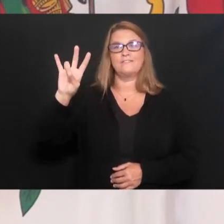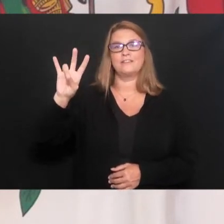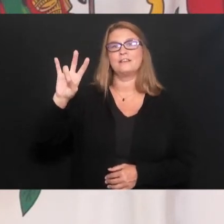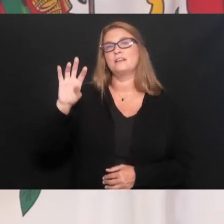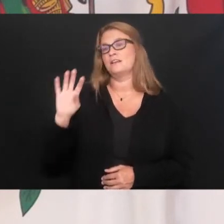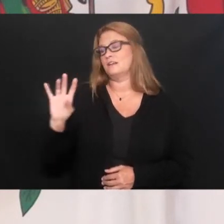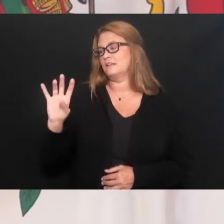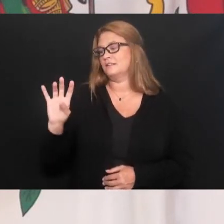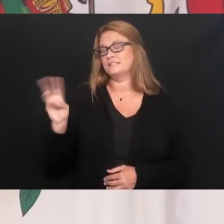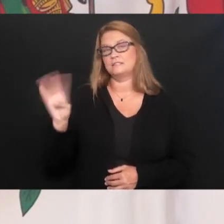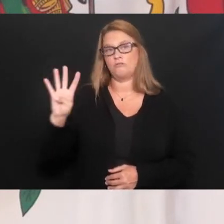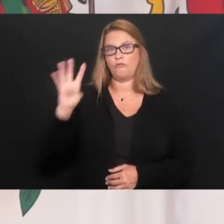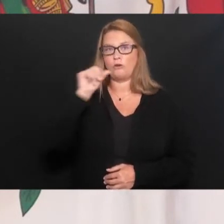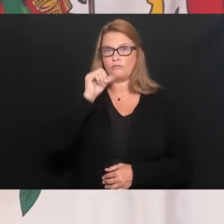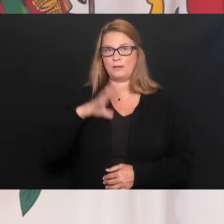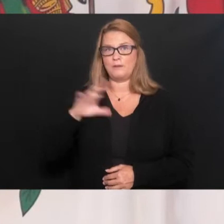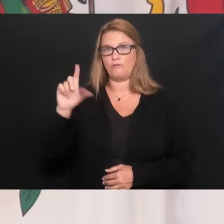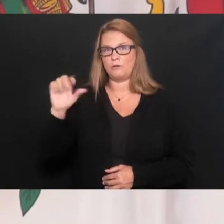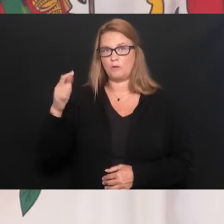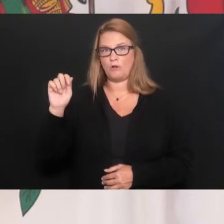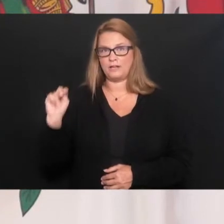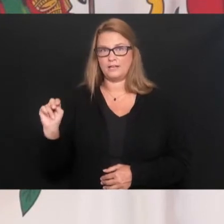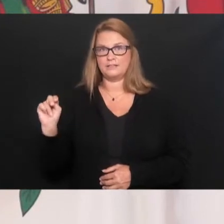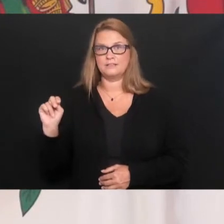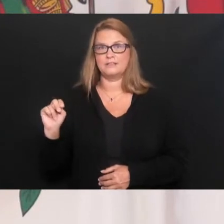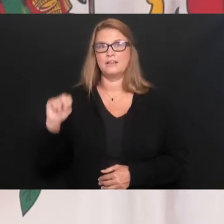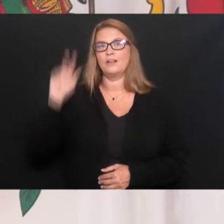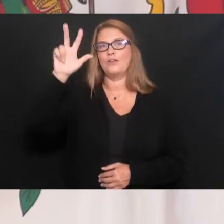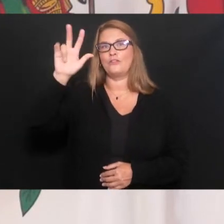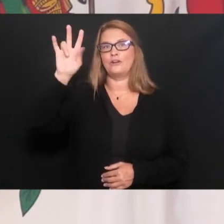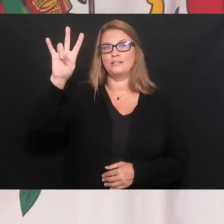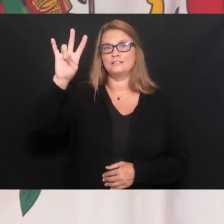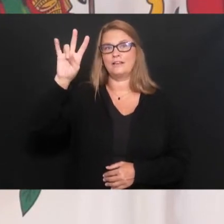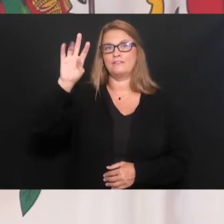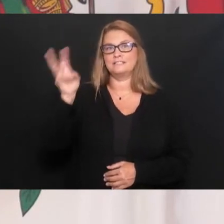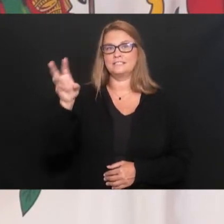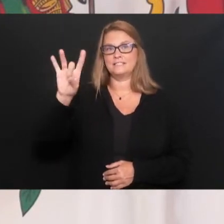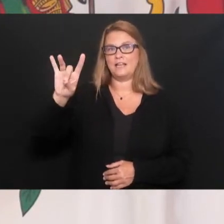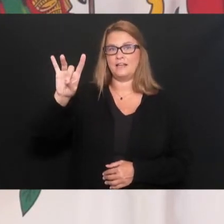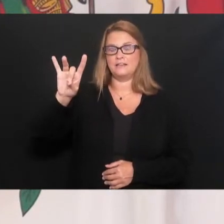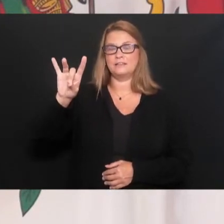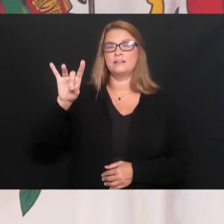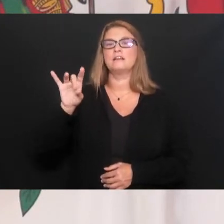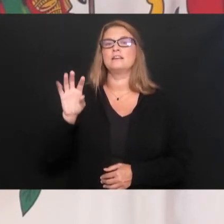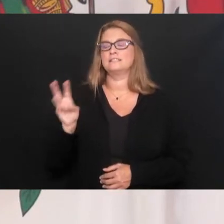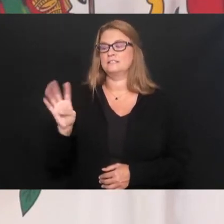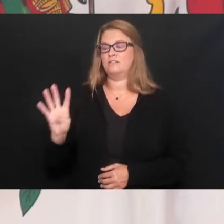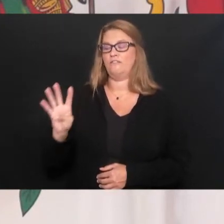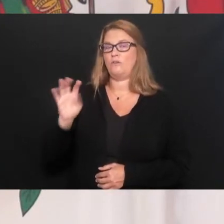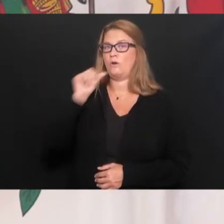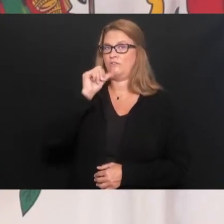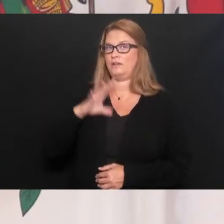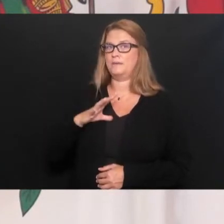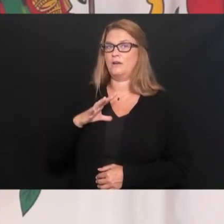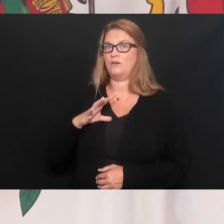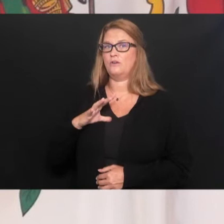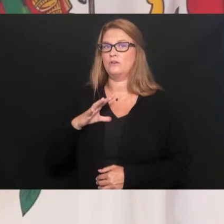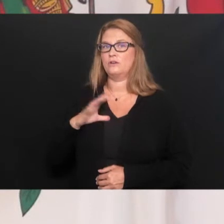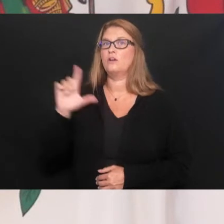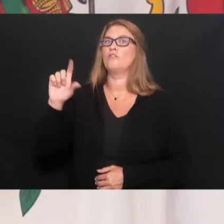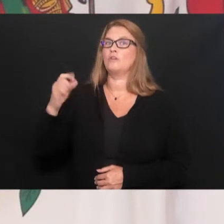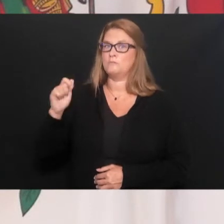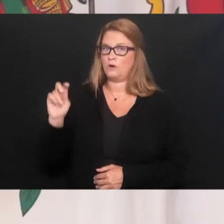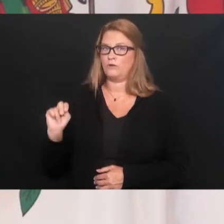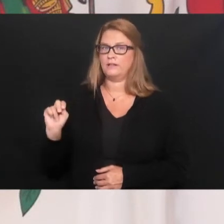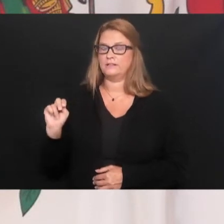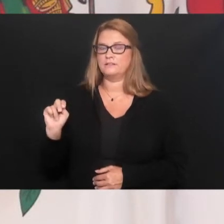a 64-year-old female from Logan County. The 3,768th death is a 64-year-old female from Logan